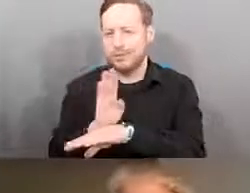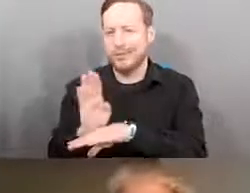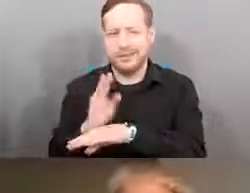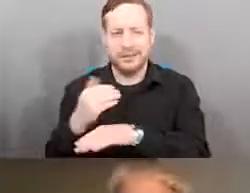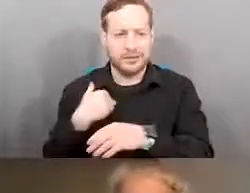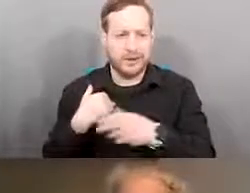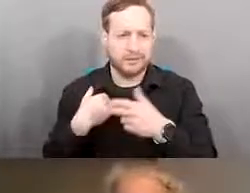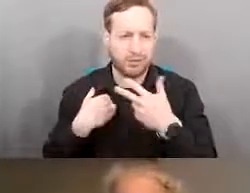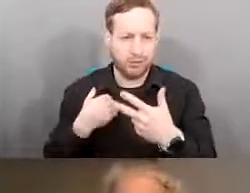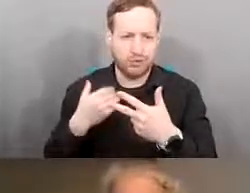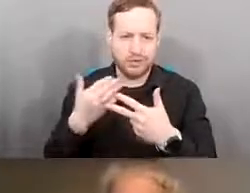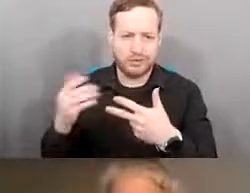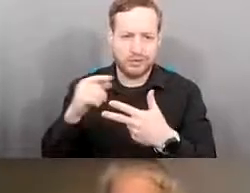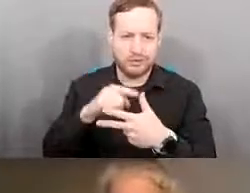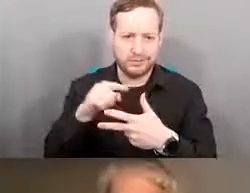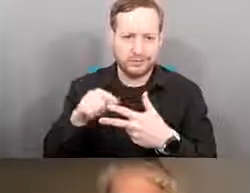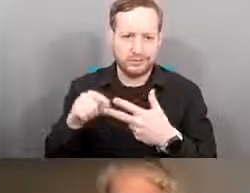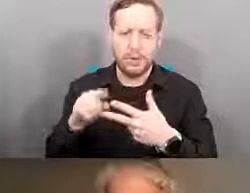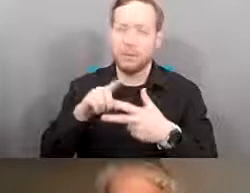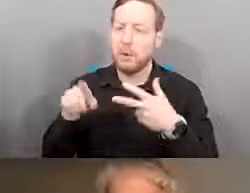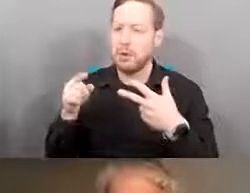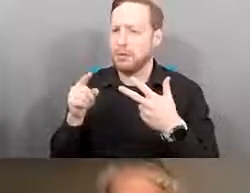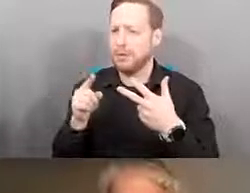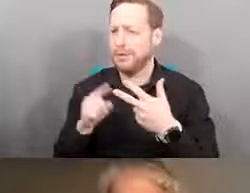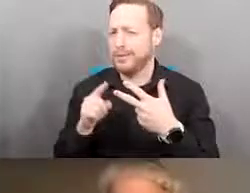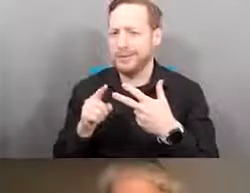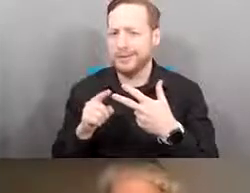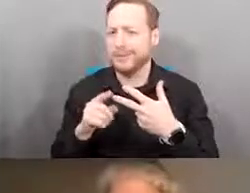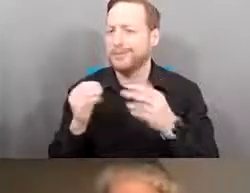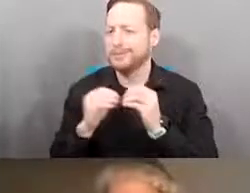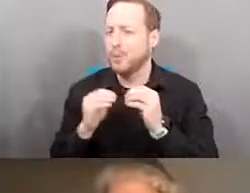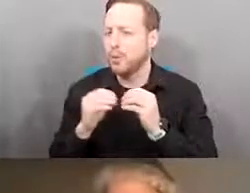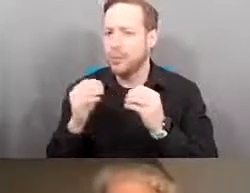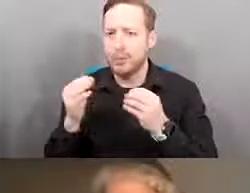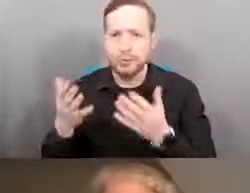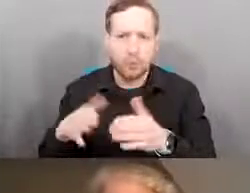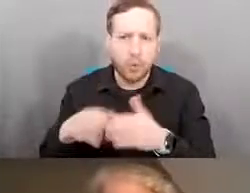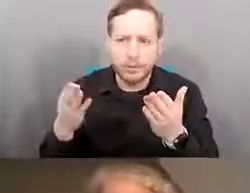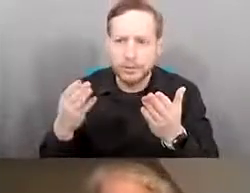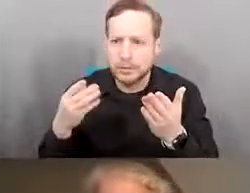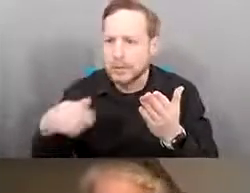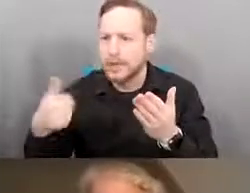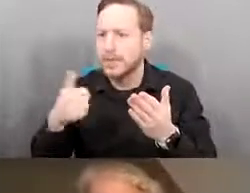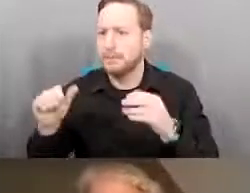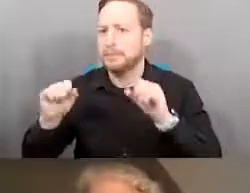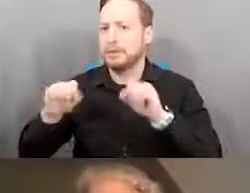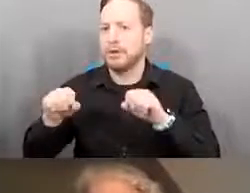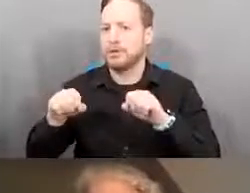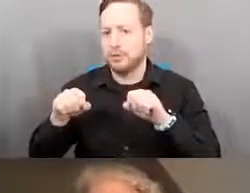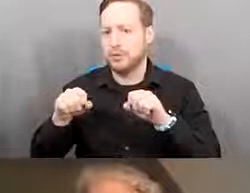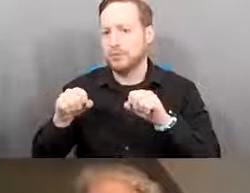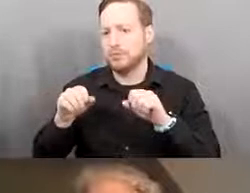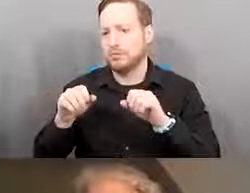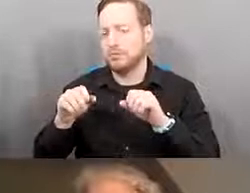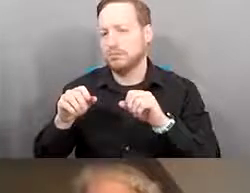Okay, so new business. We have 3 items. The third item is